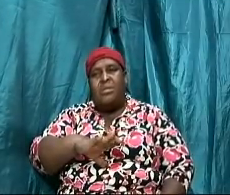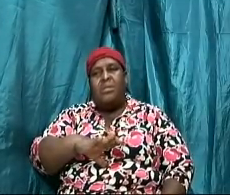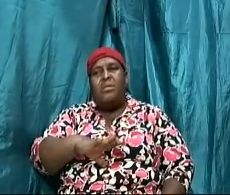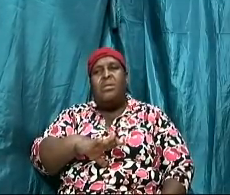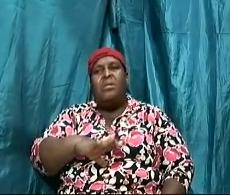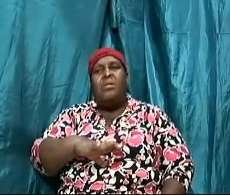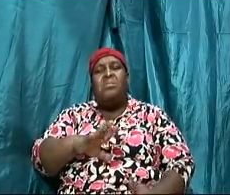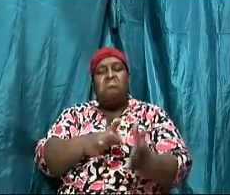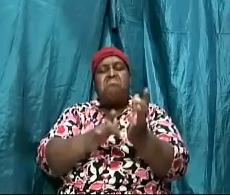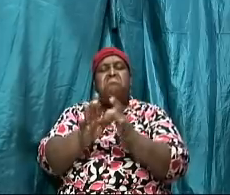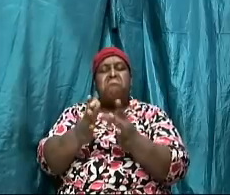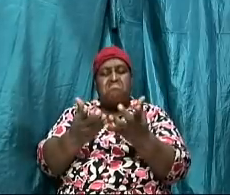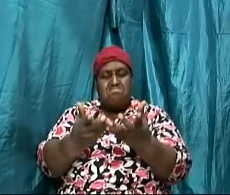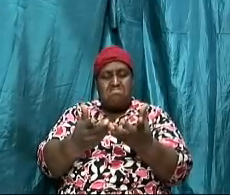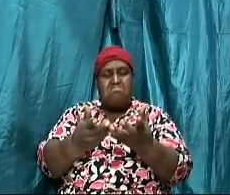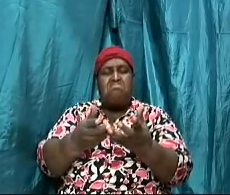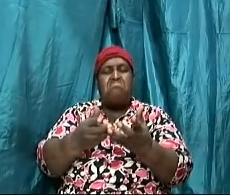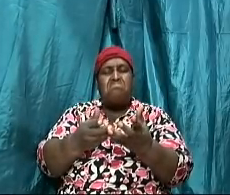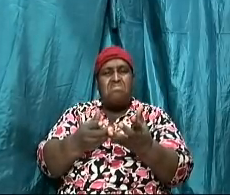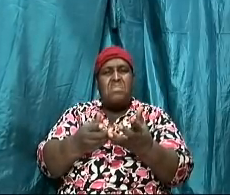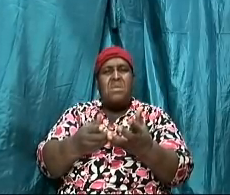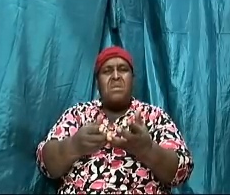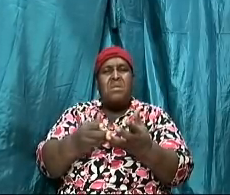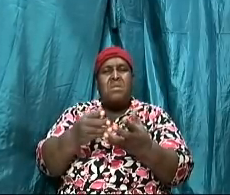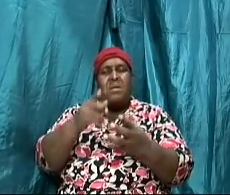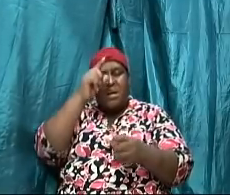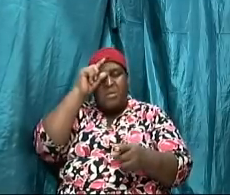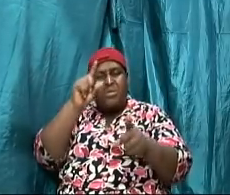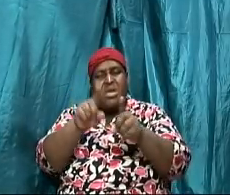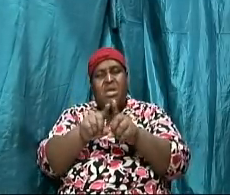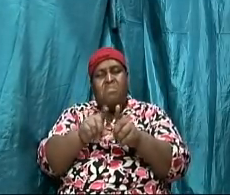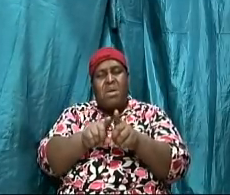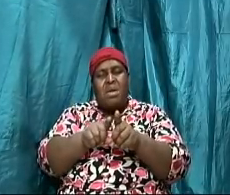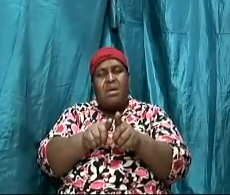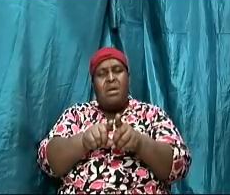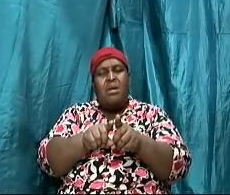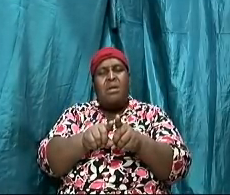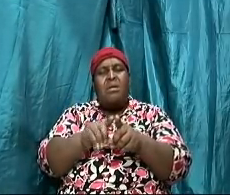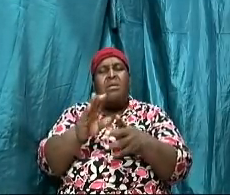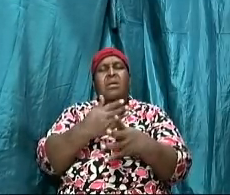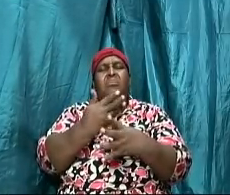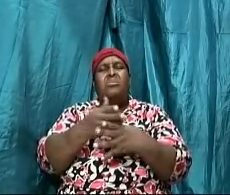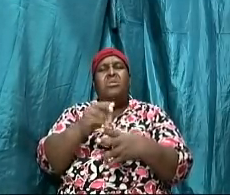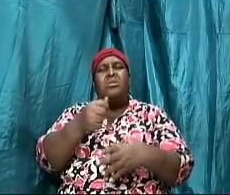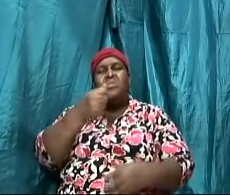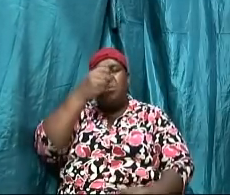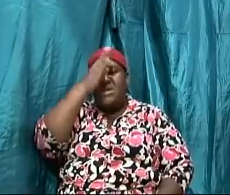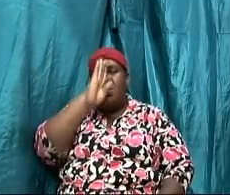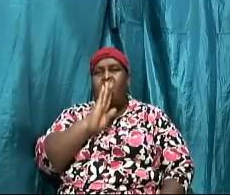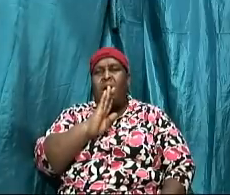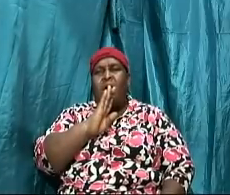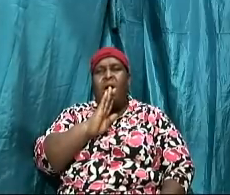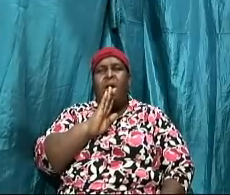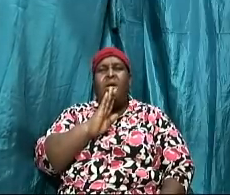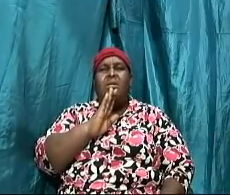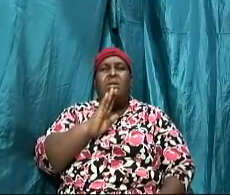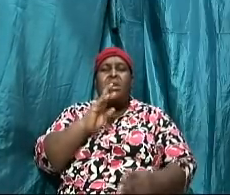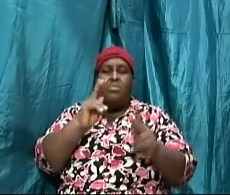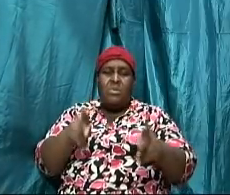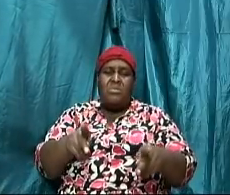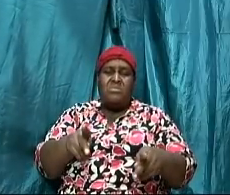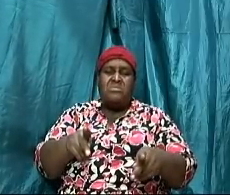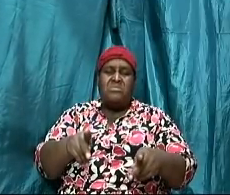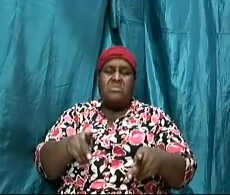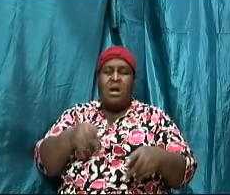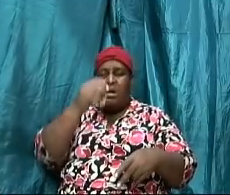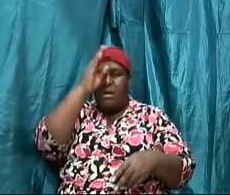biblical covenant, an agreement between God and man, or God and Israel, or God and a person. So here it is that the Ten Commandments,